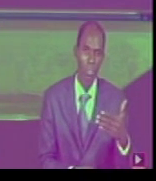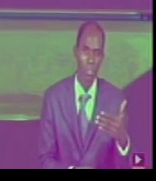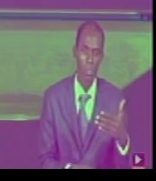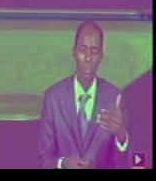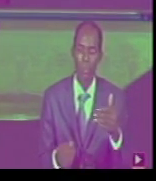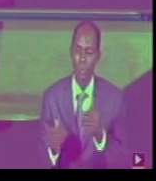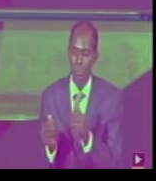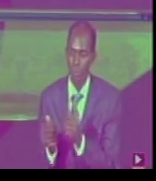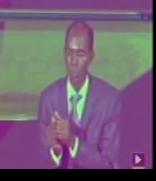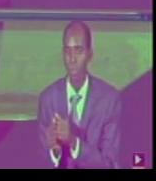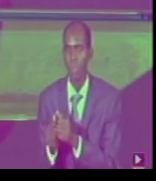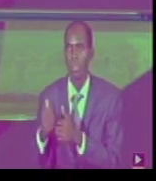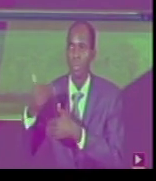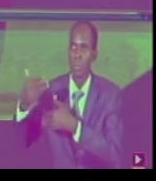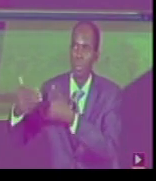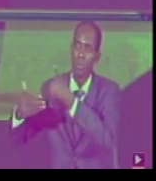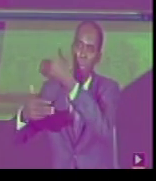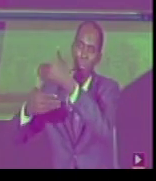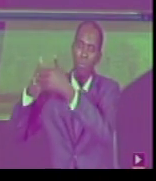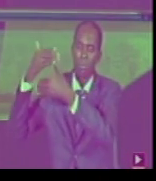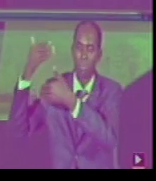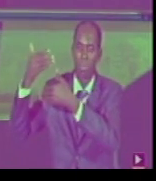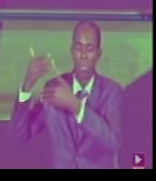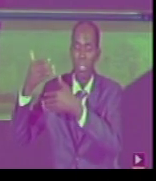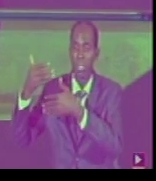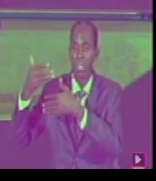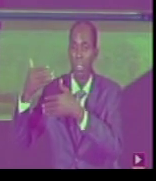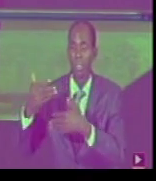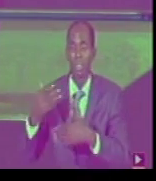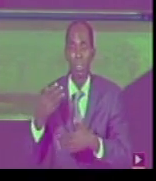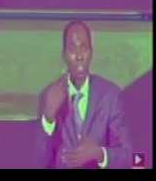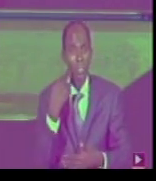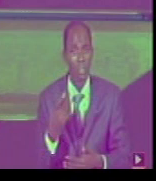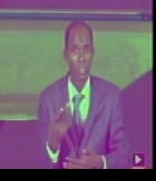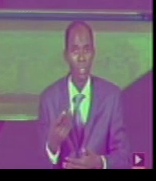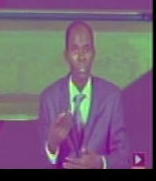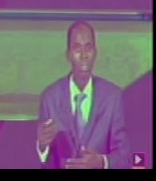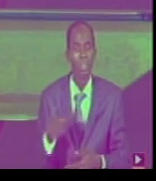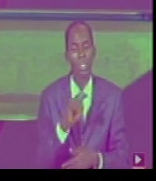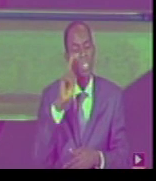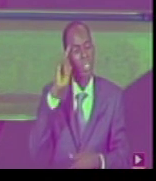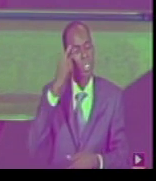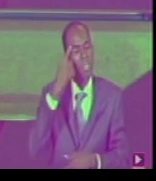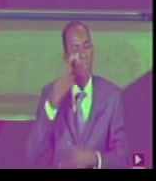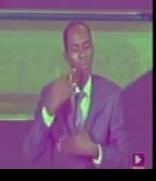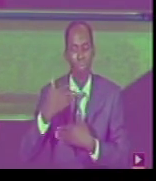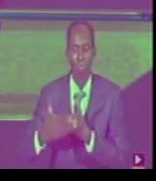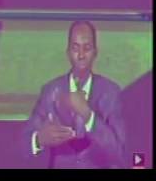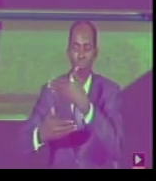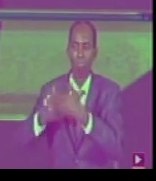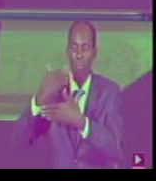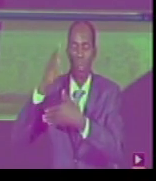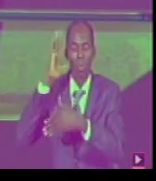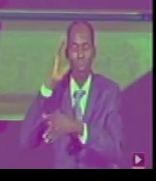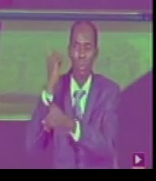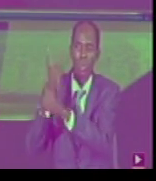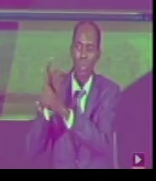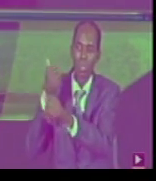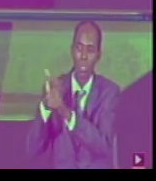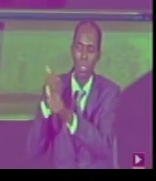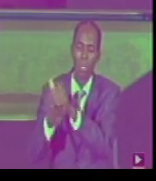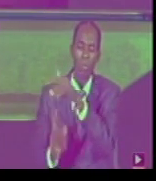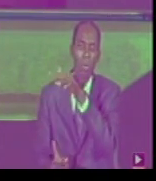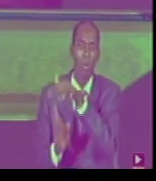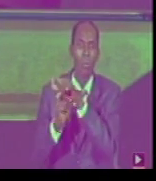with progress. They think progress will just come. How did it happen? In